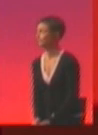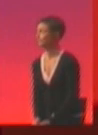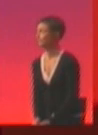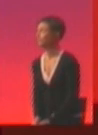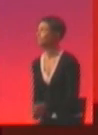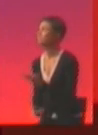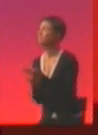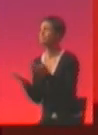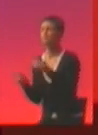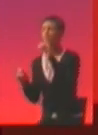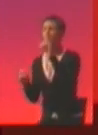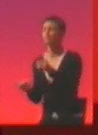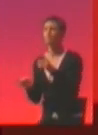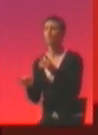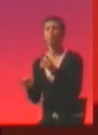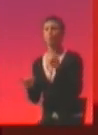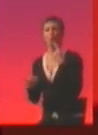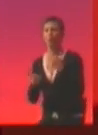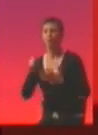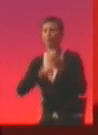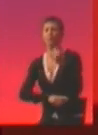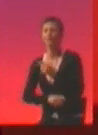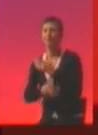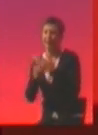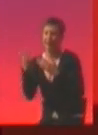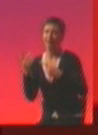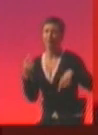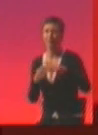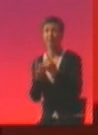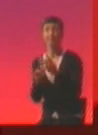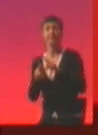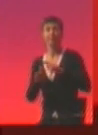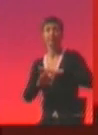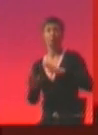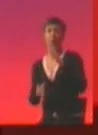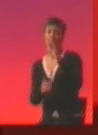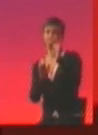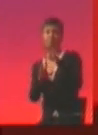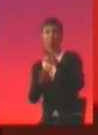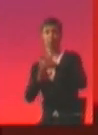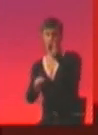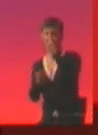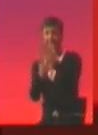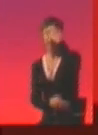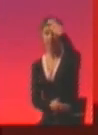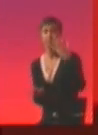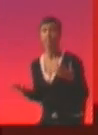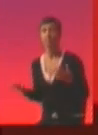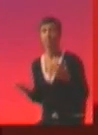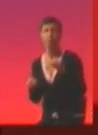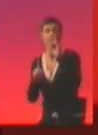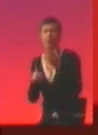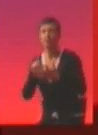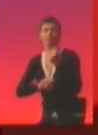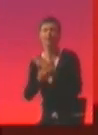But Conference, you can't do any of those things if you don't believe in the role of government. You can't do any of those things